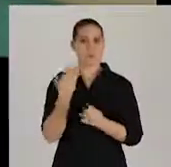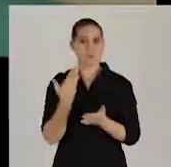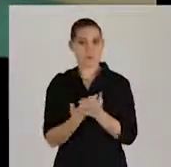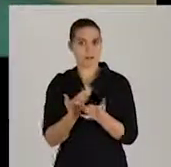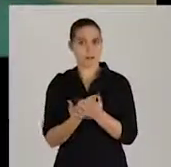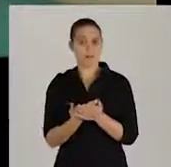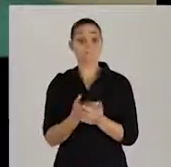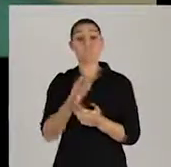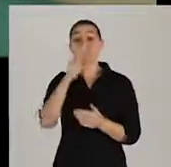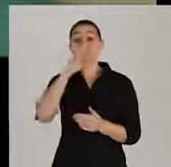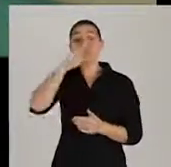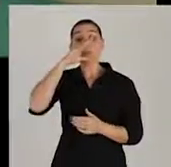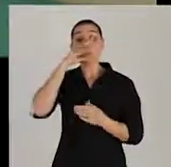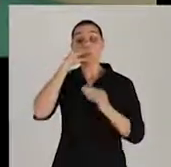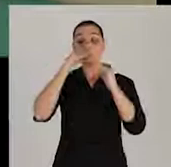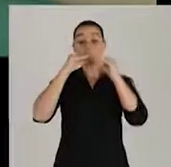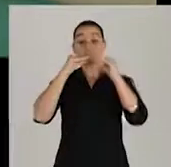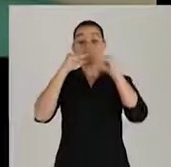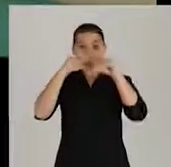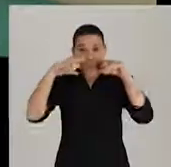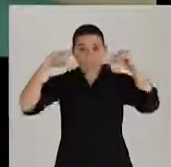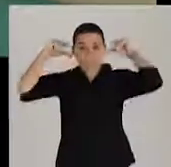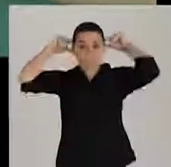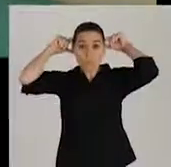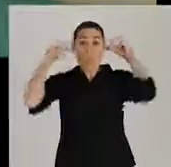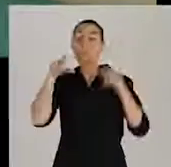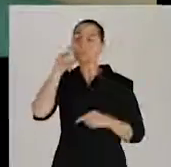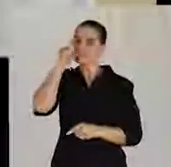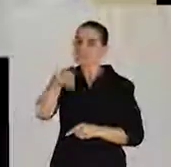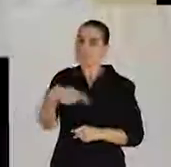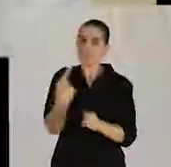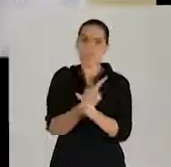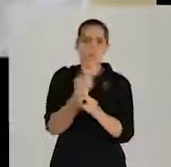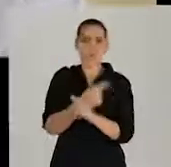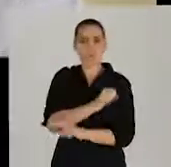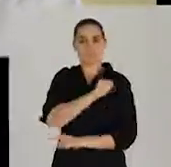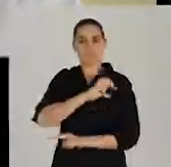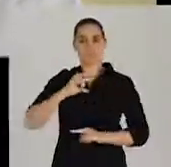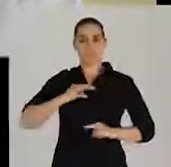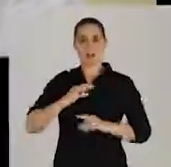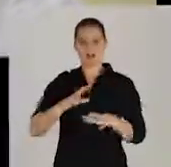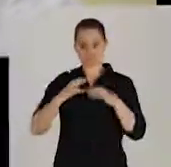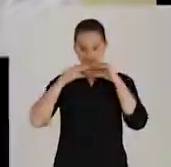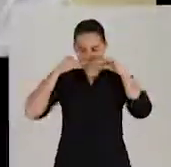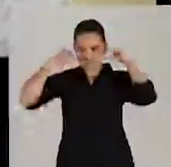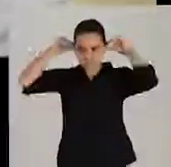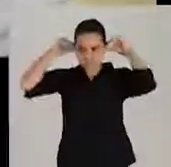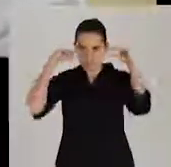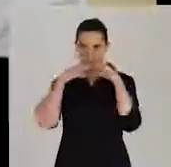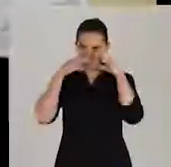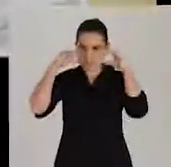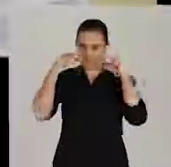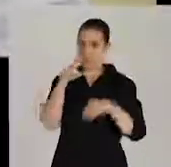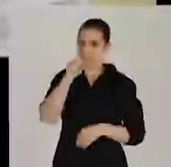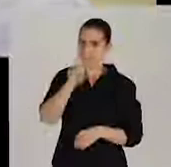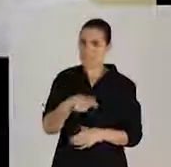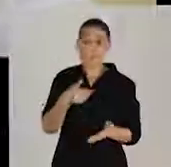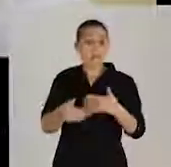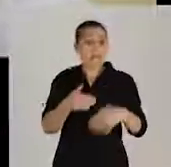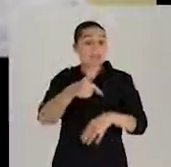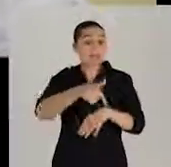by staff when doing procedures such as bronchoscopy and when caring for infectious TB patients or